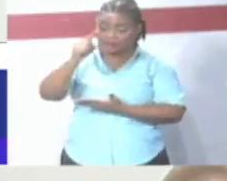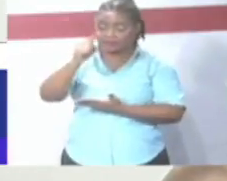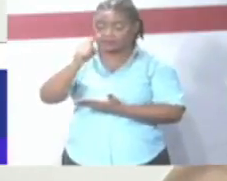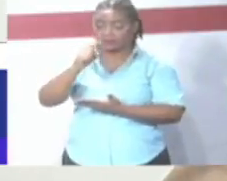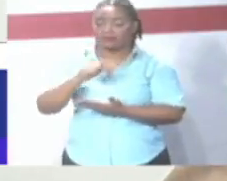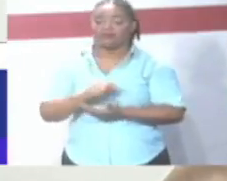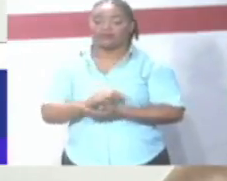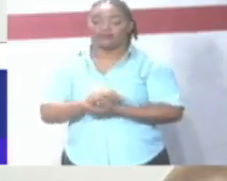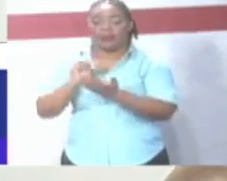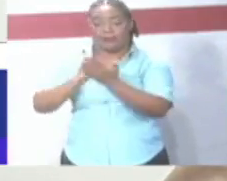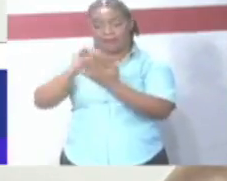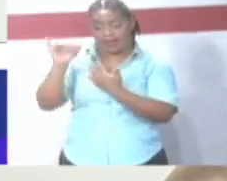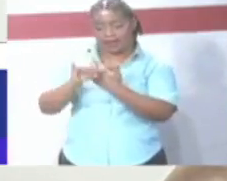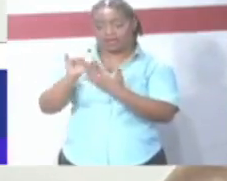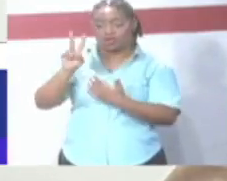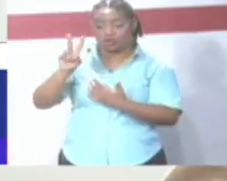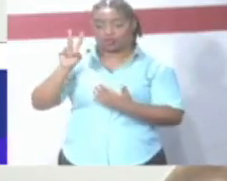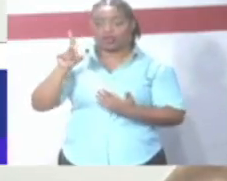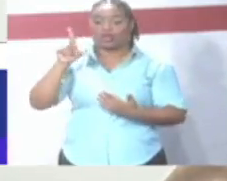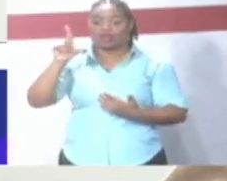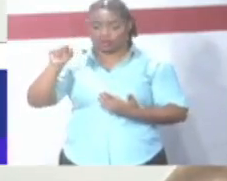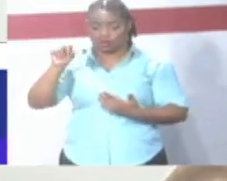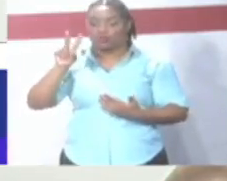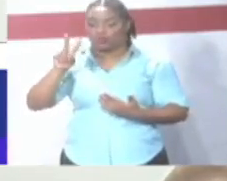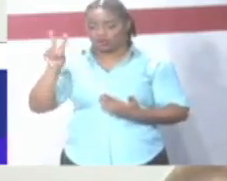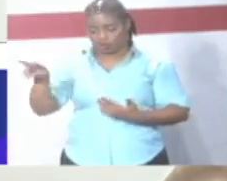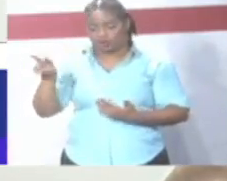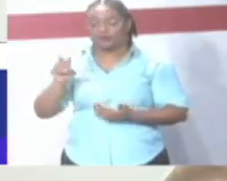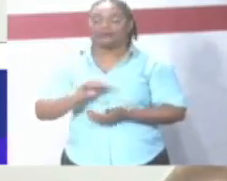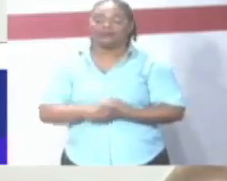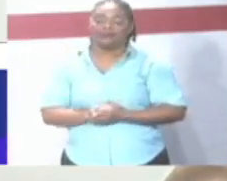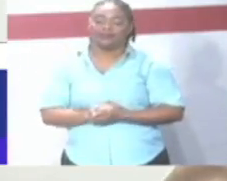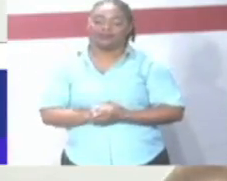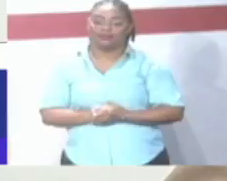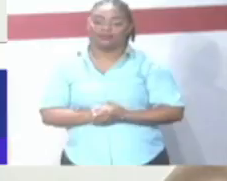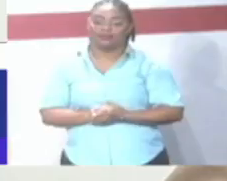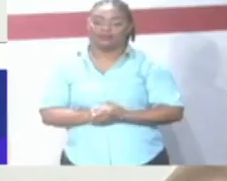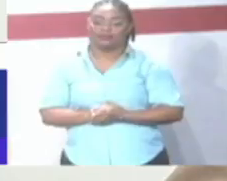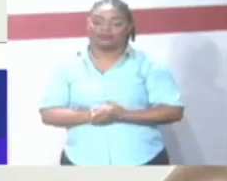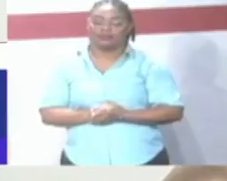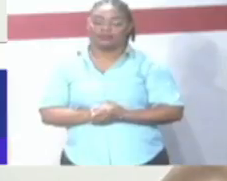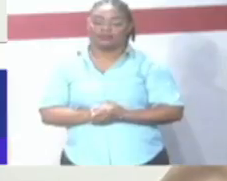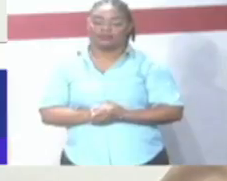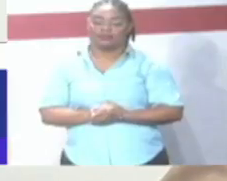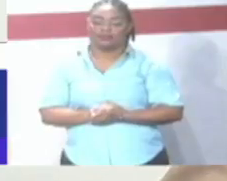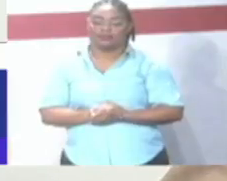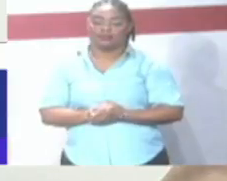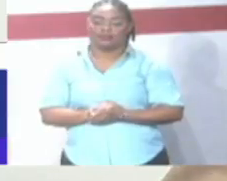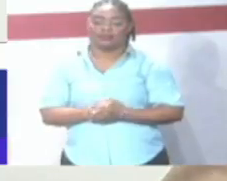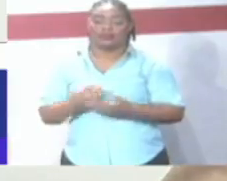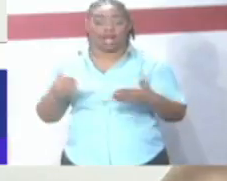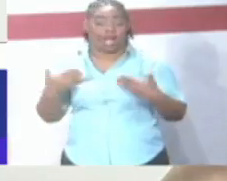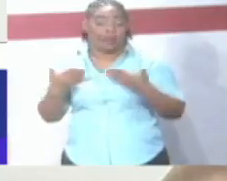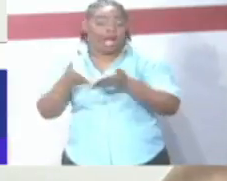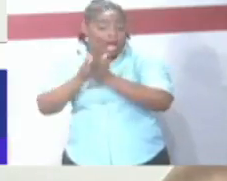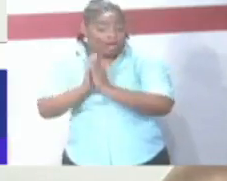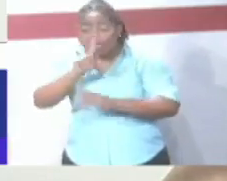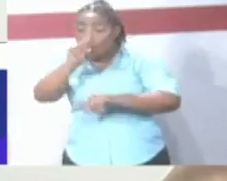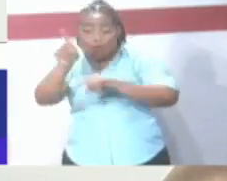The CMO and the epidemiologists, and I'm glad you raised this issue, because they will determine the